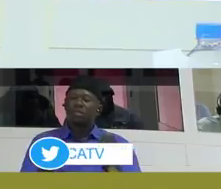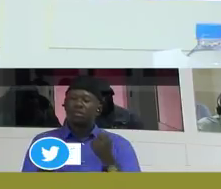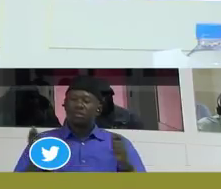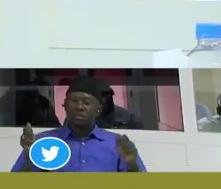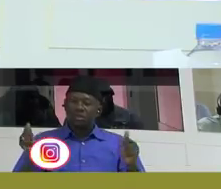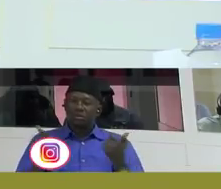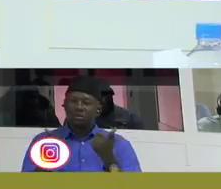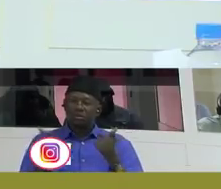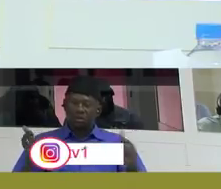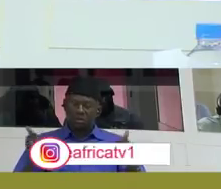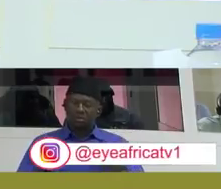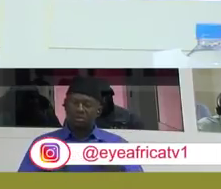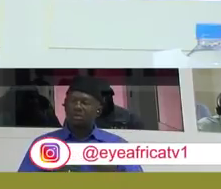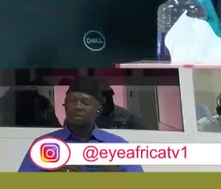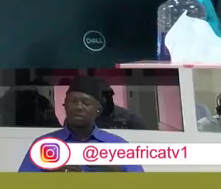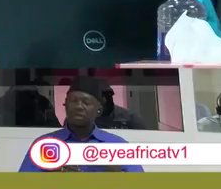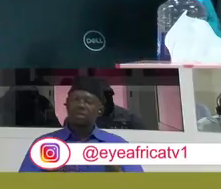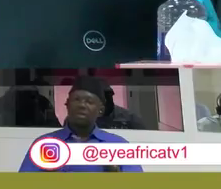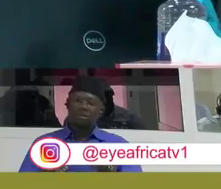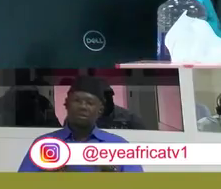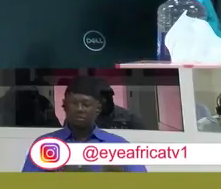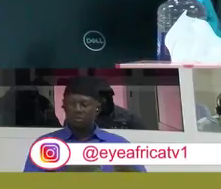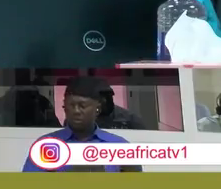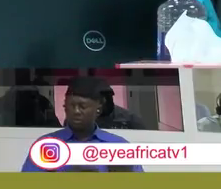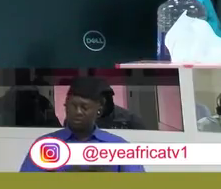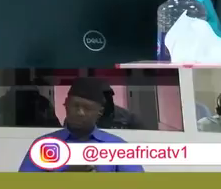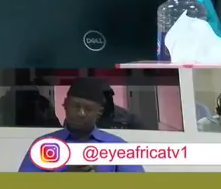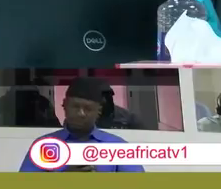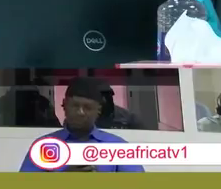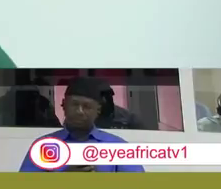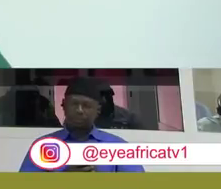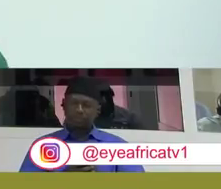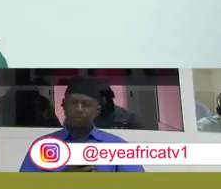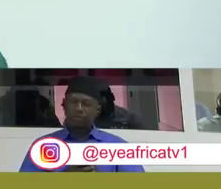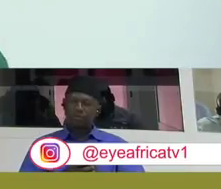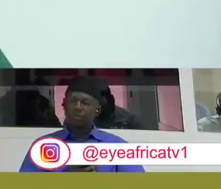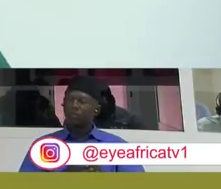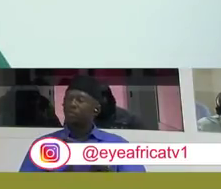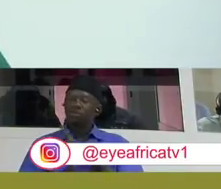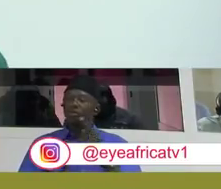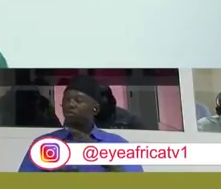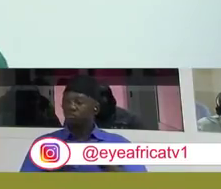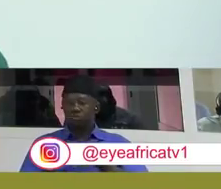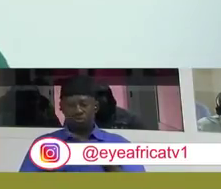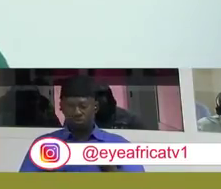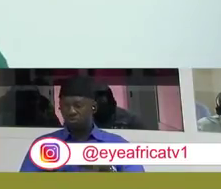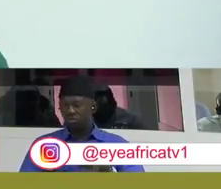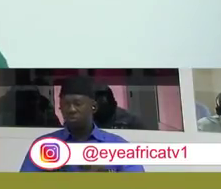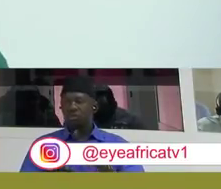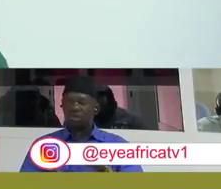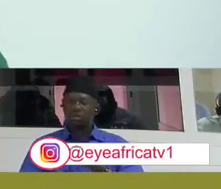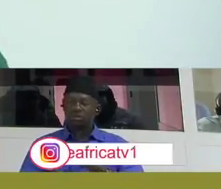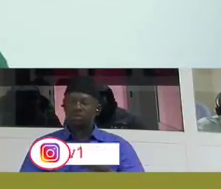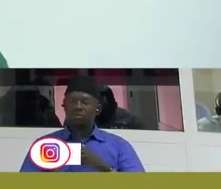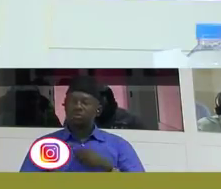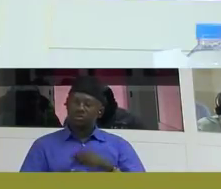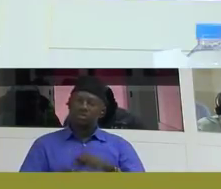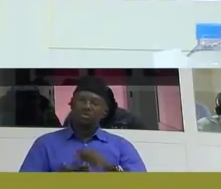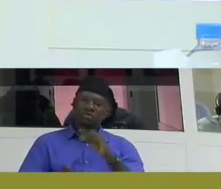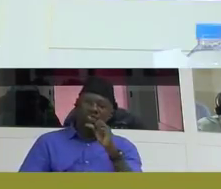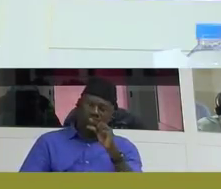celebrating a sorrowful event. It is not unusual that some of